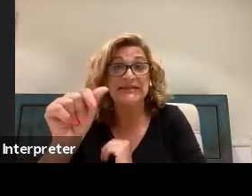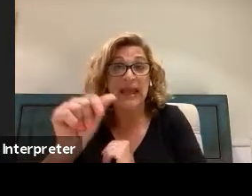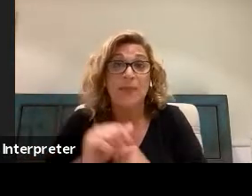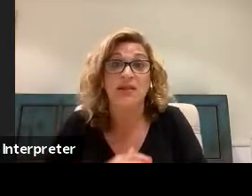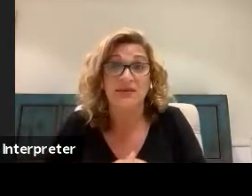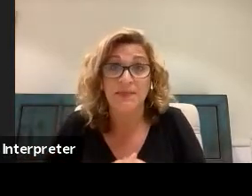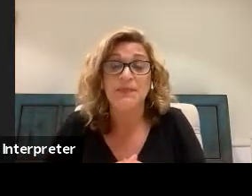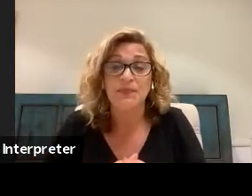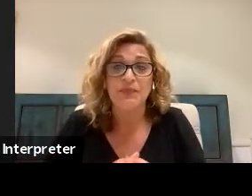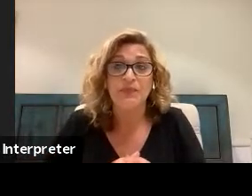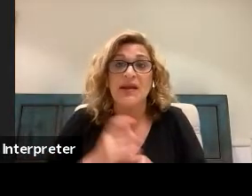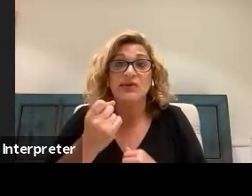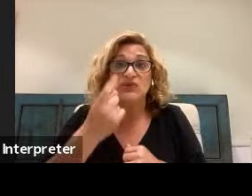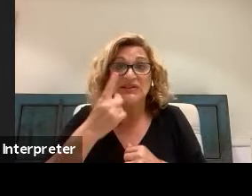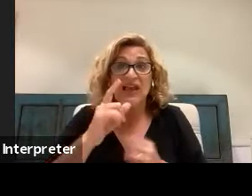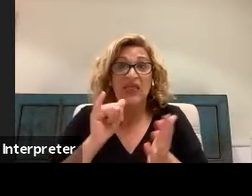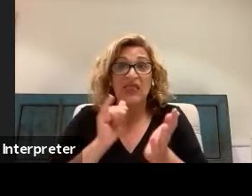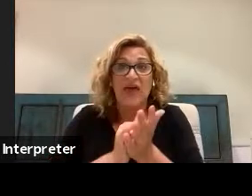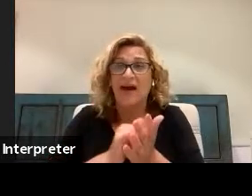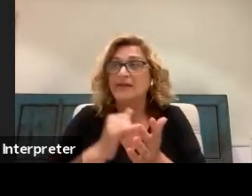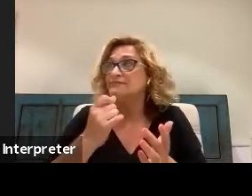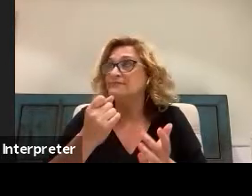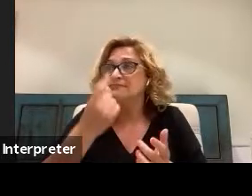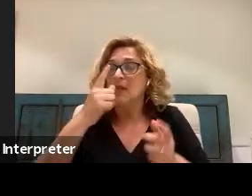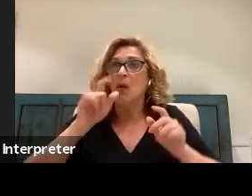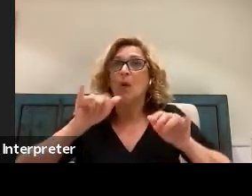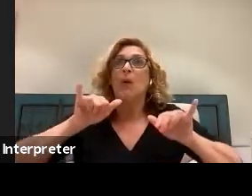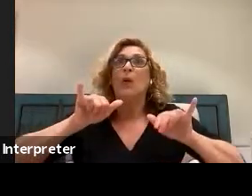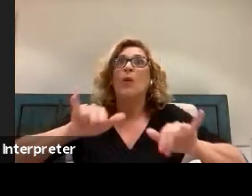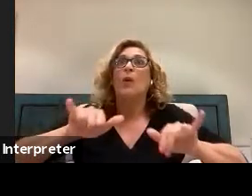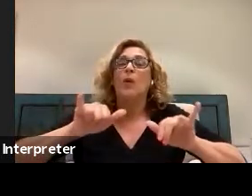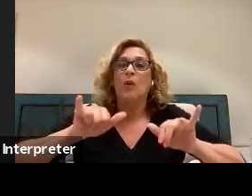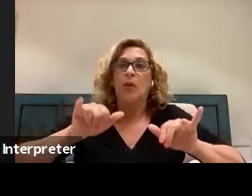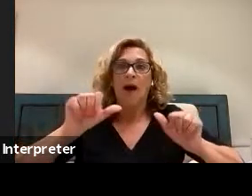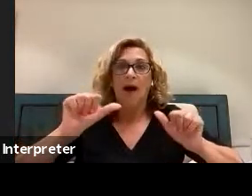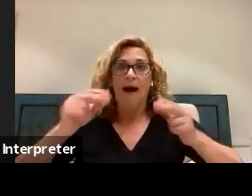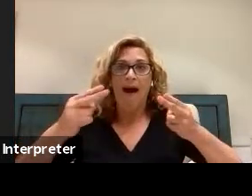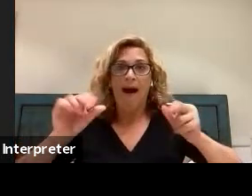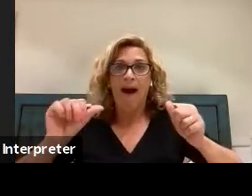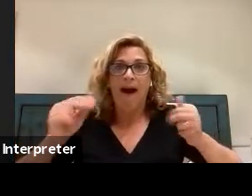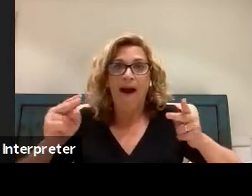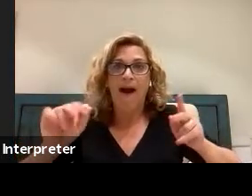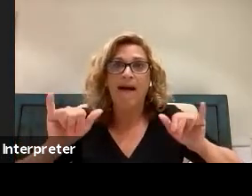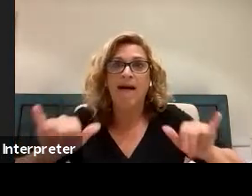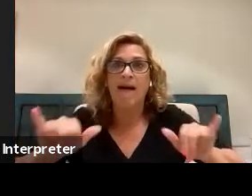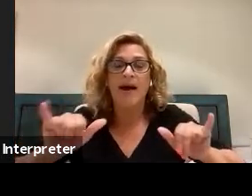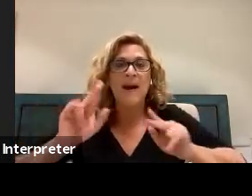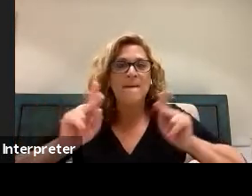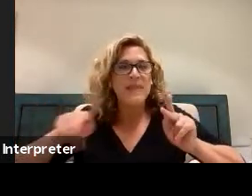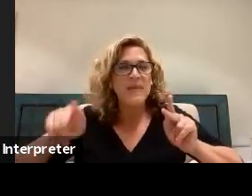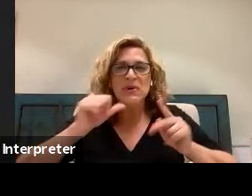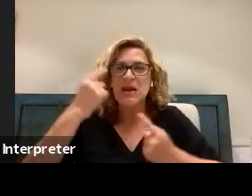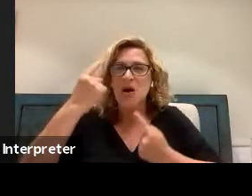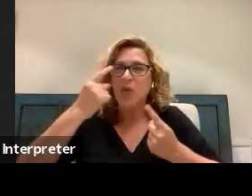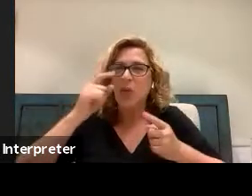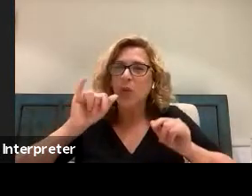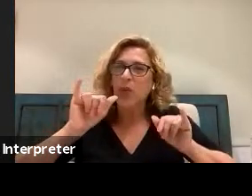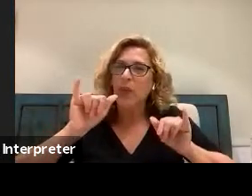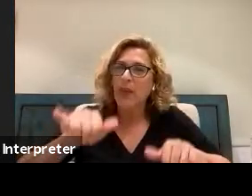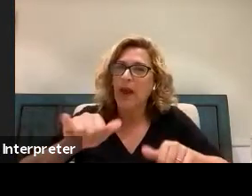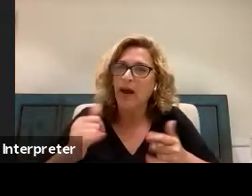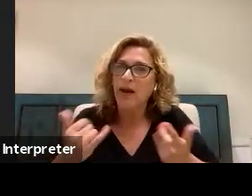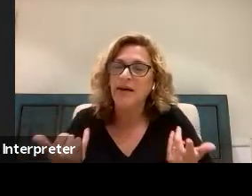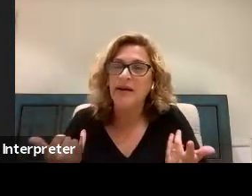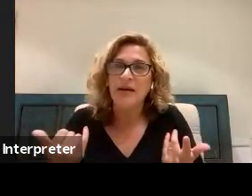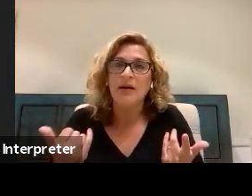light bulb moment, or that, as Oprah says, that aha moment. It's the thing that people don't think of. And